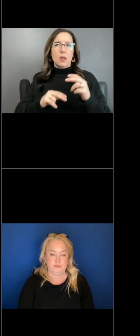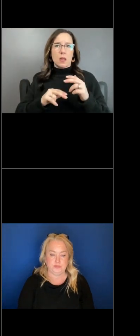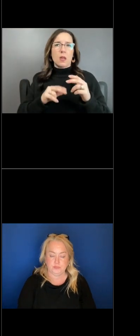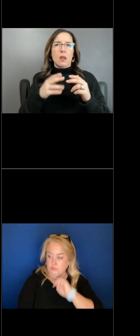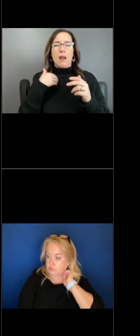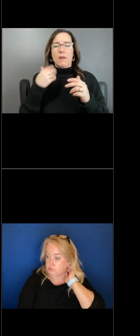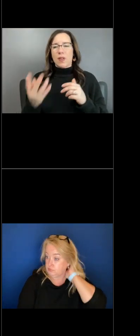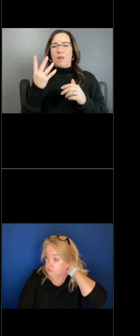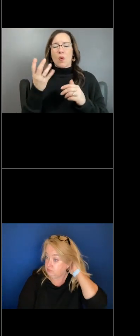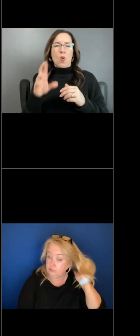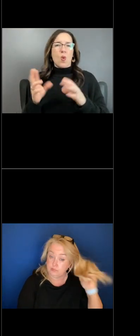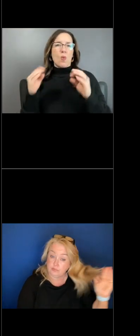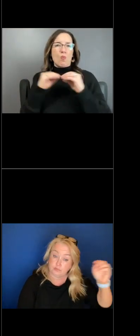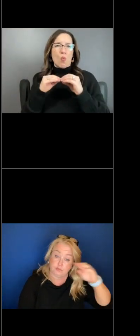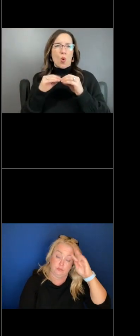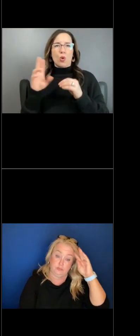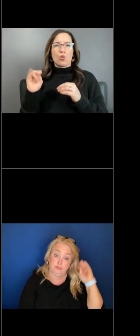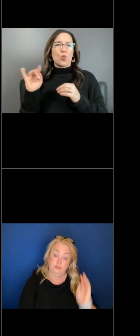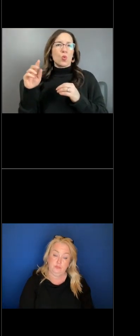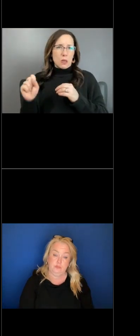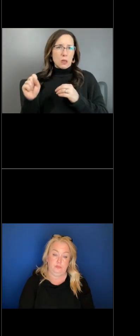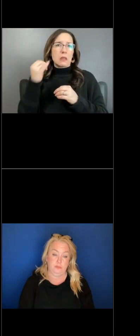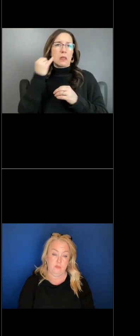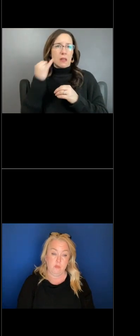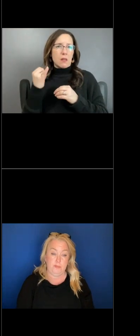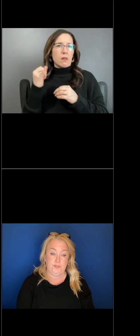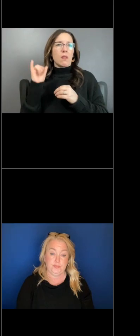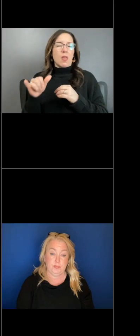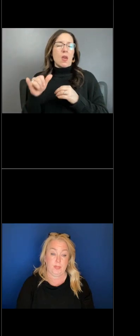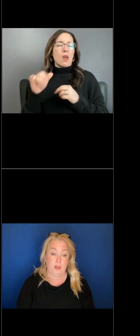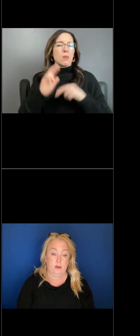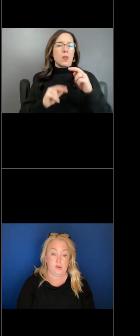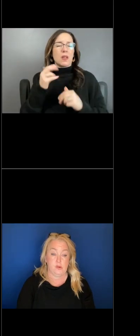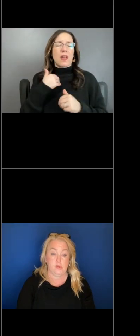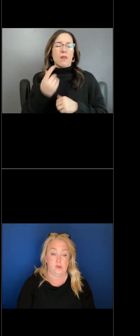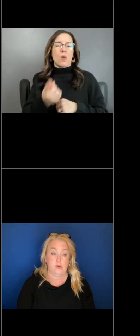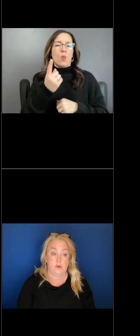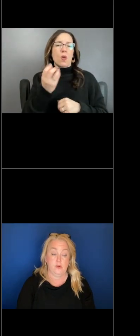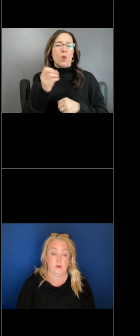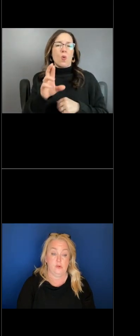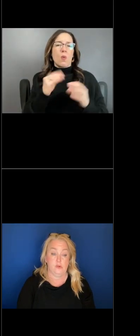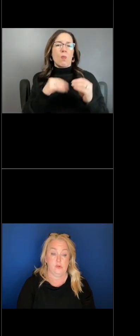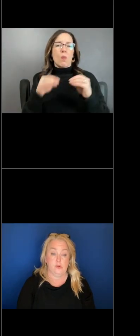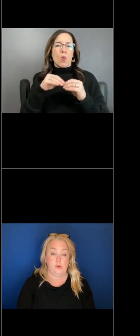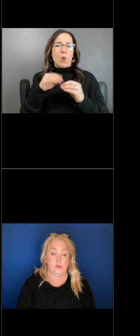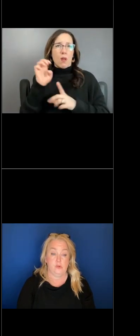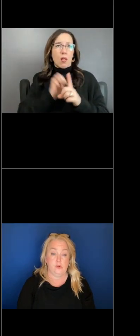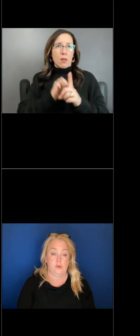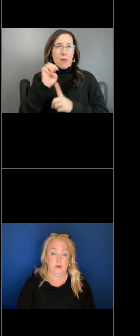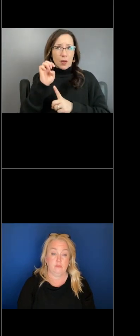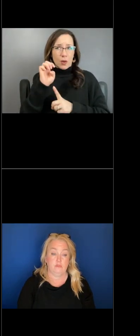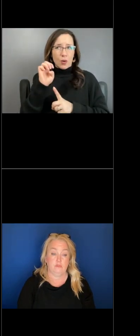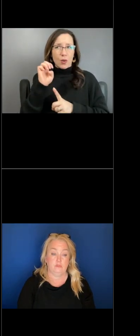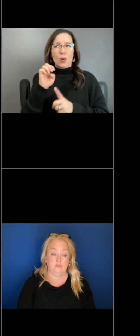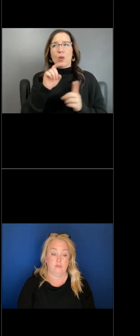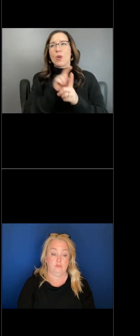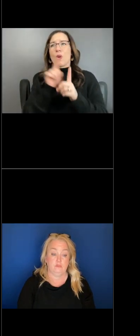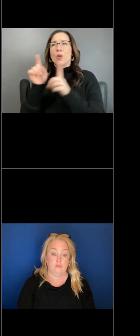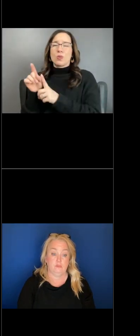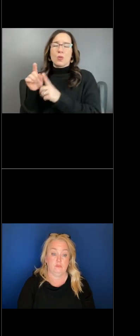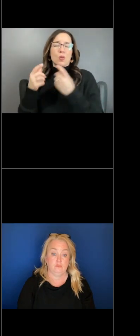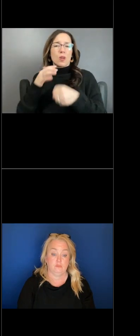4 or more dwelling units if such buildings have 1 or more elevators, and it also